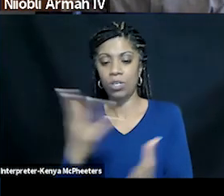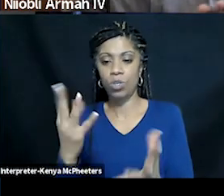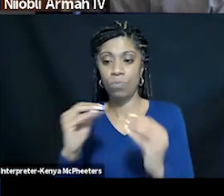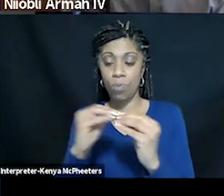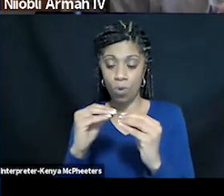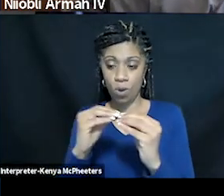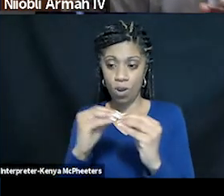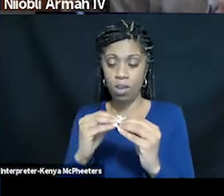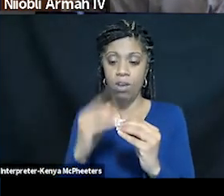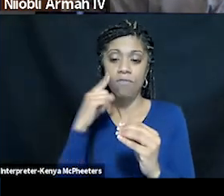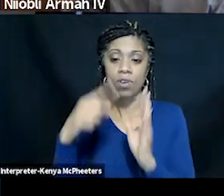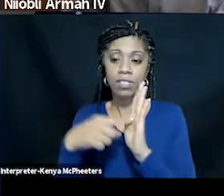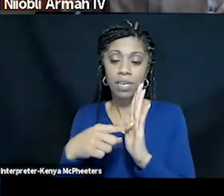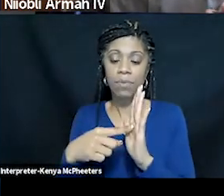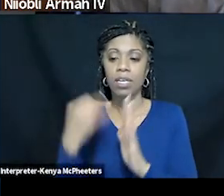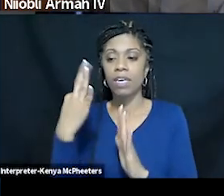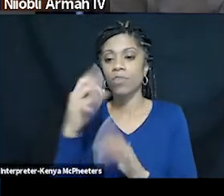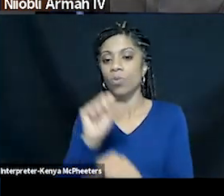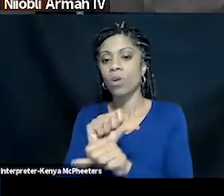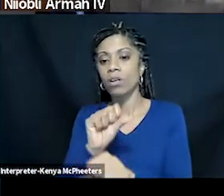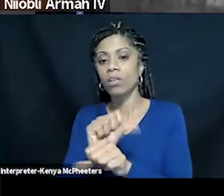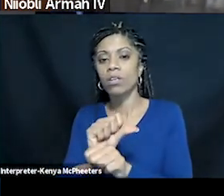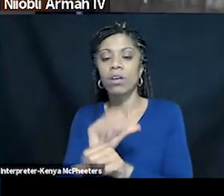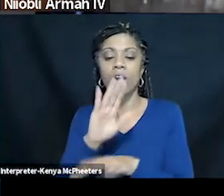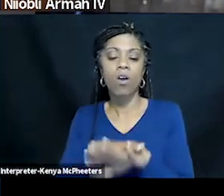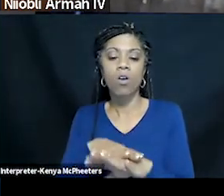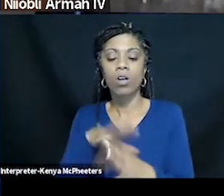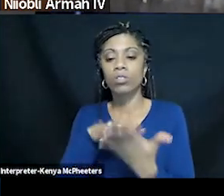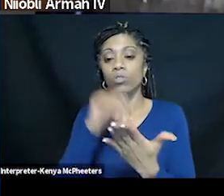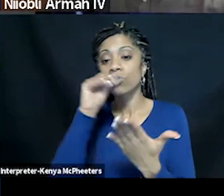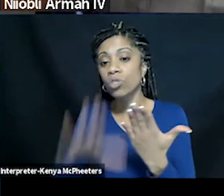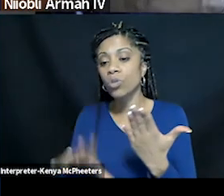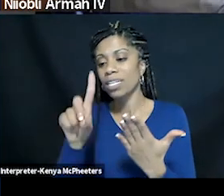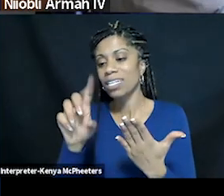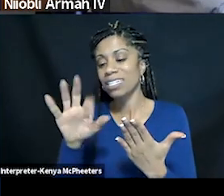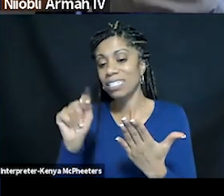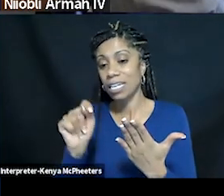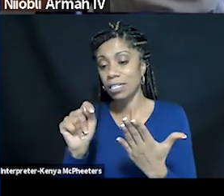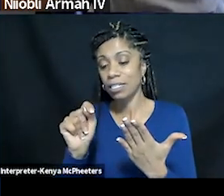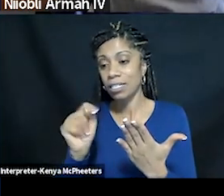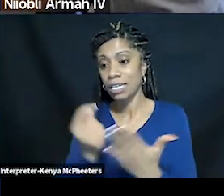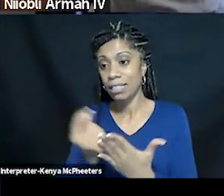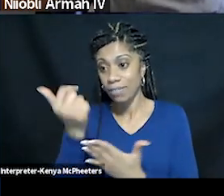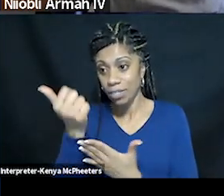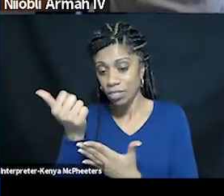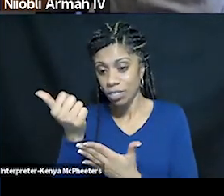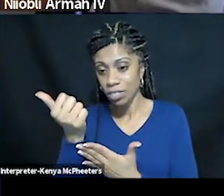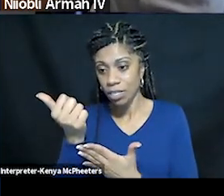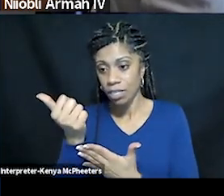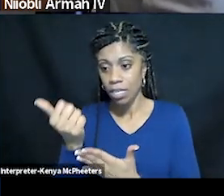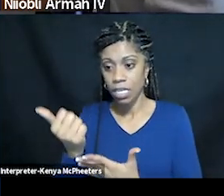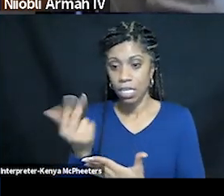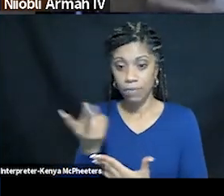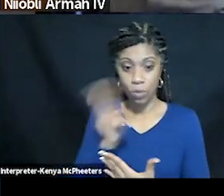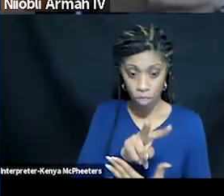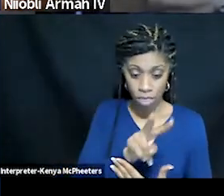be if you're working on, let's take, for example, student debt alleviation. Just looking at income is not going to tell you much. Income is just going to tell you what